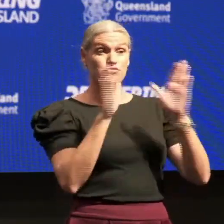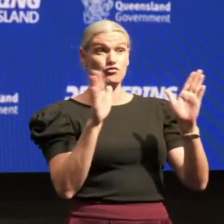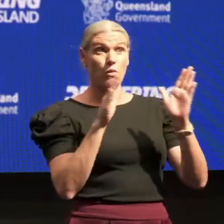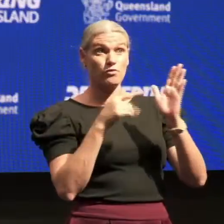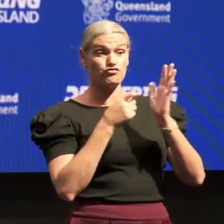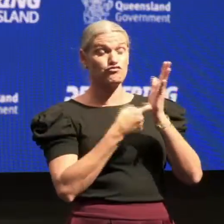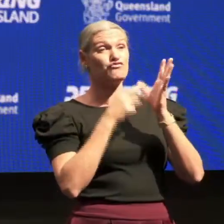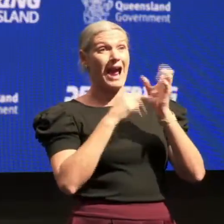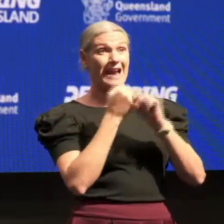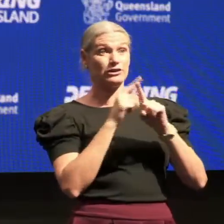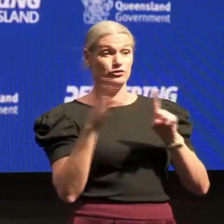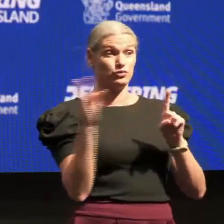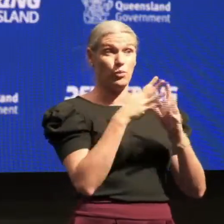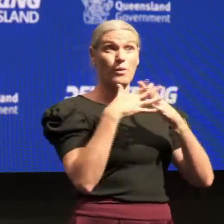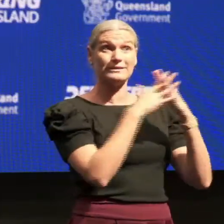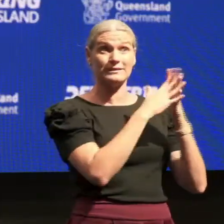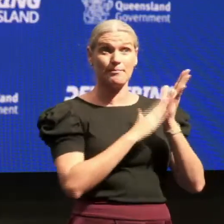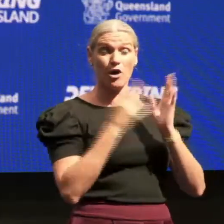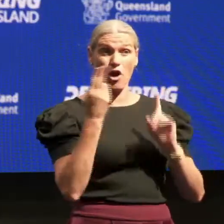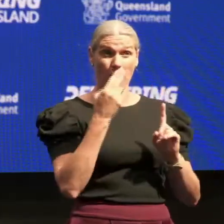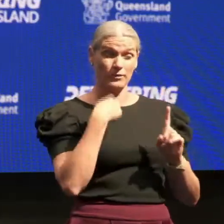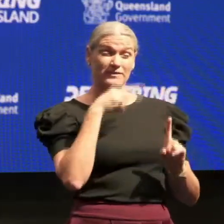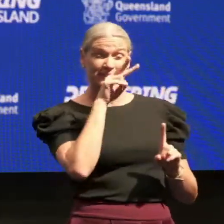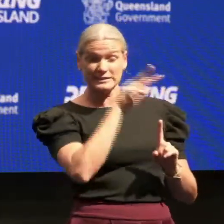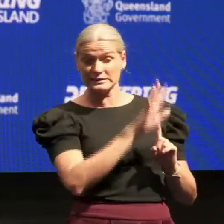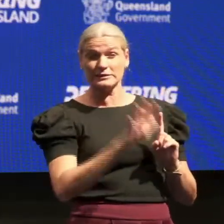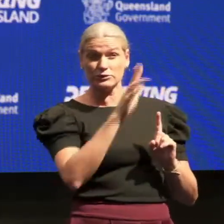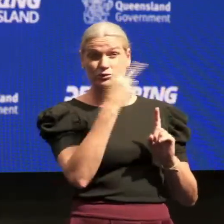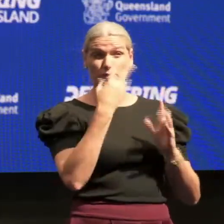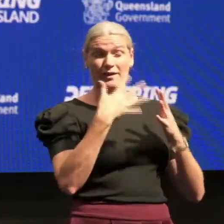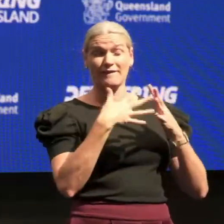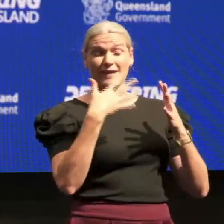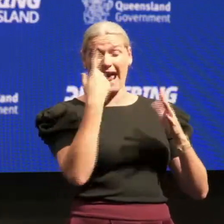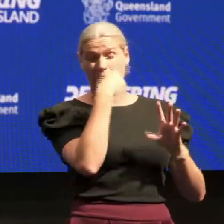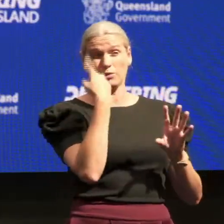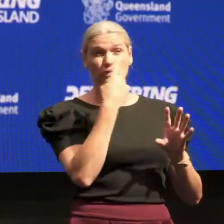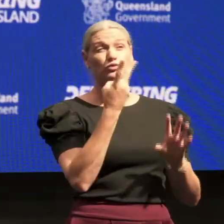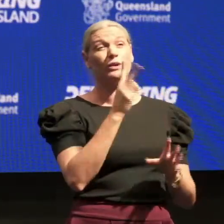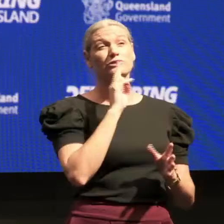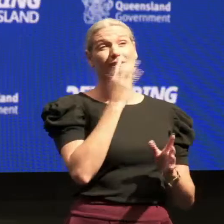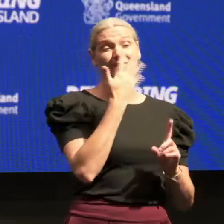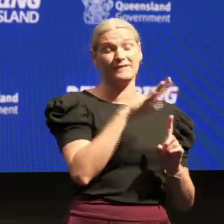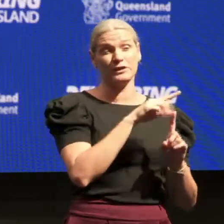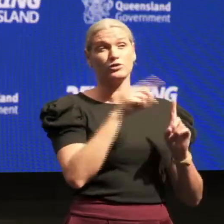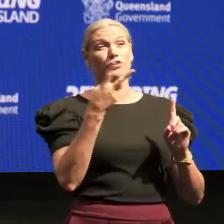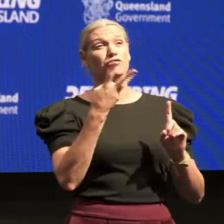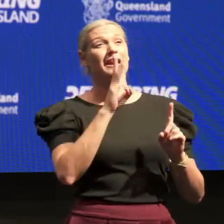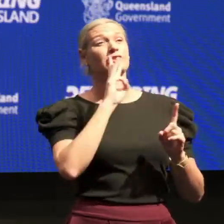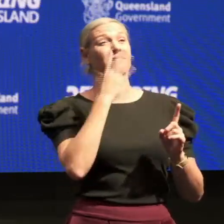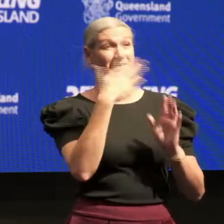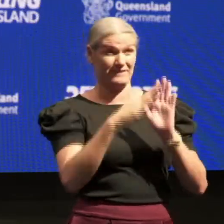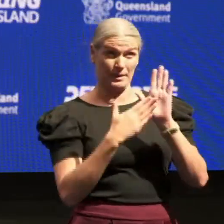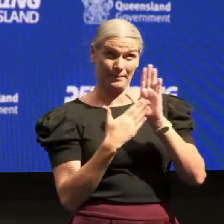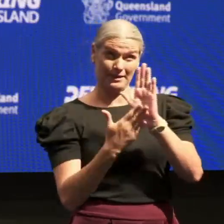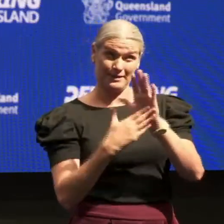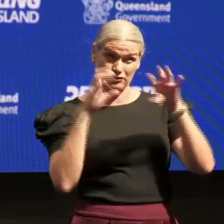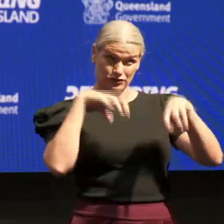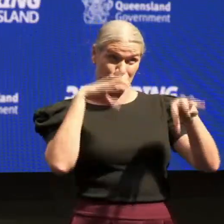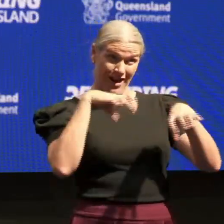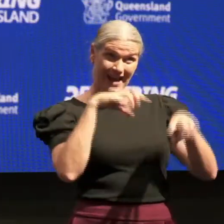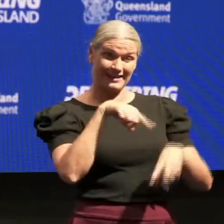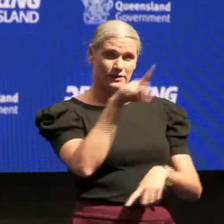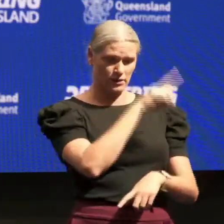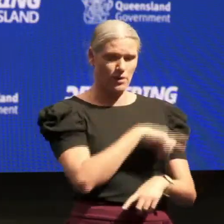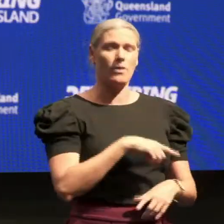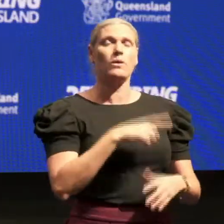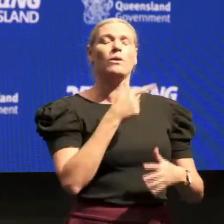the west of Mackay in the last 12 hours, we've seen around 250 to 350 millimetres of rainfall. So